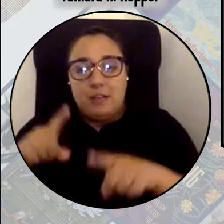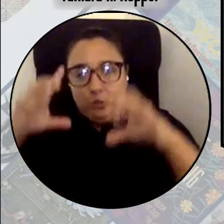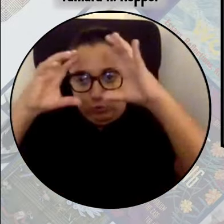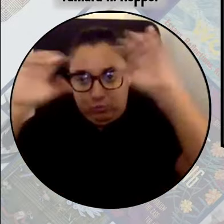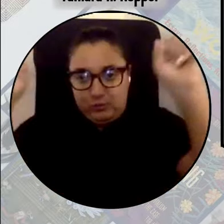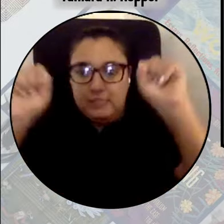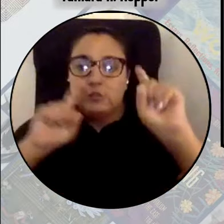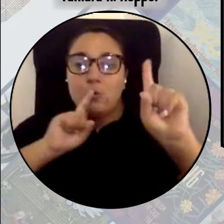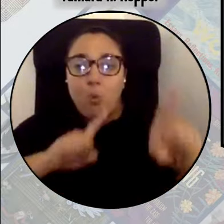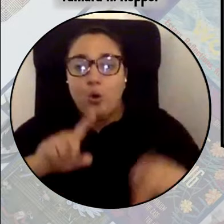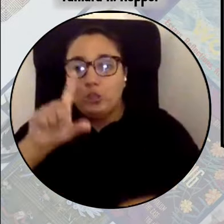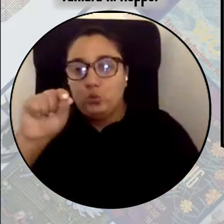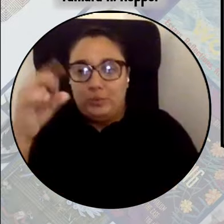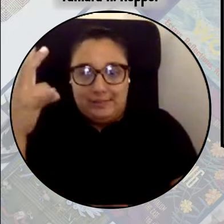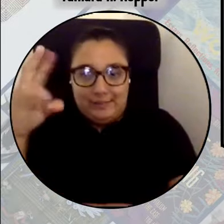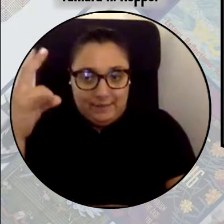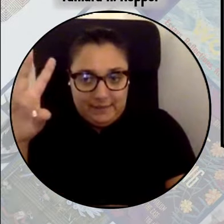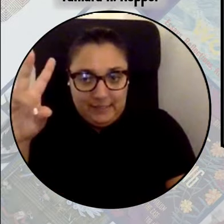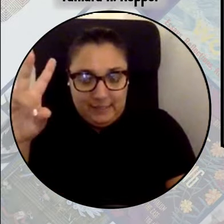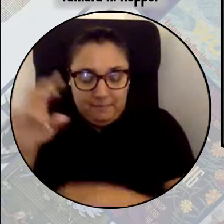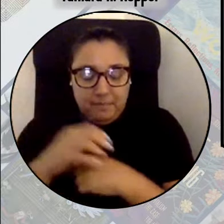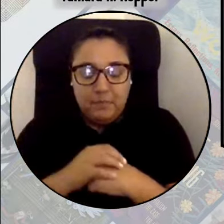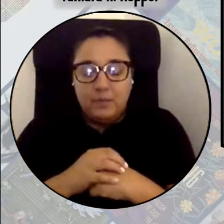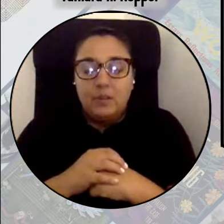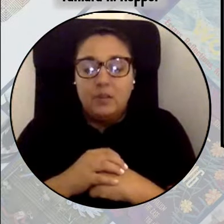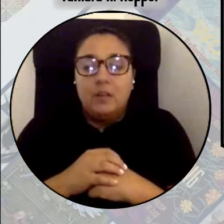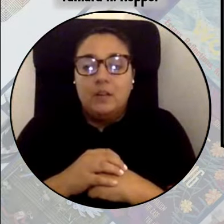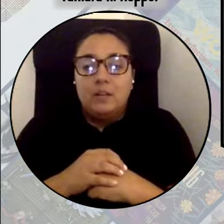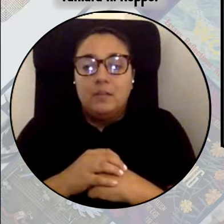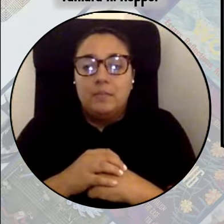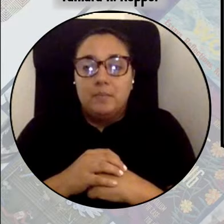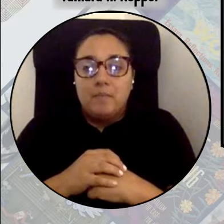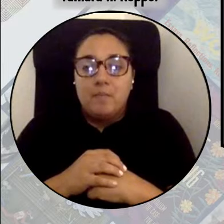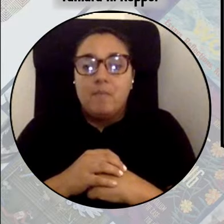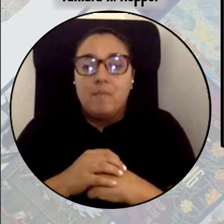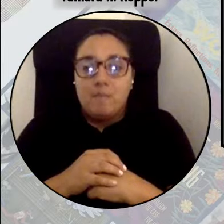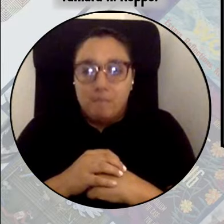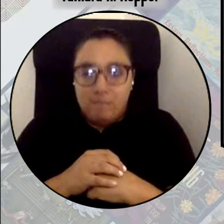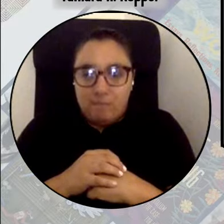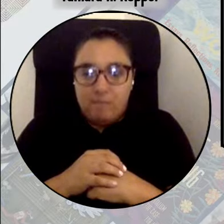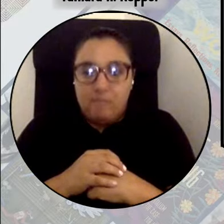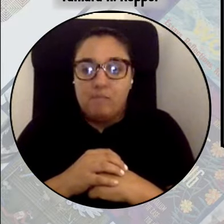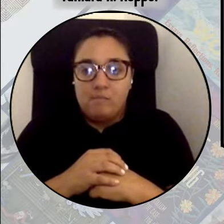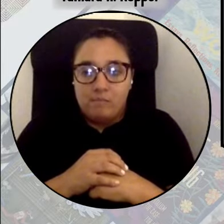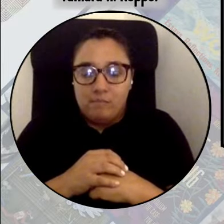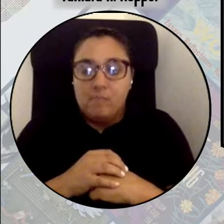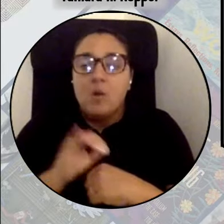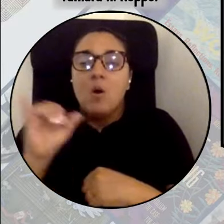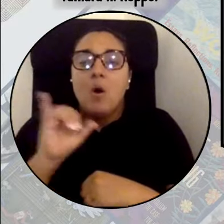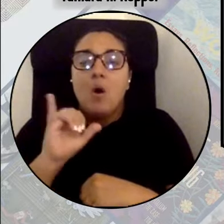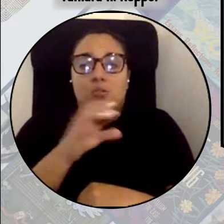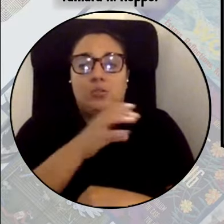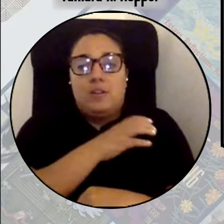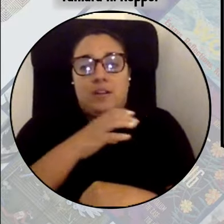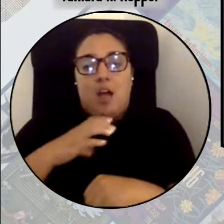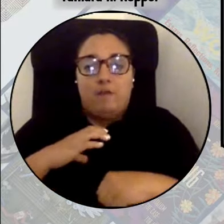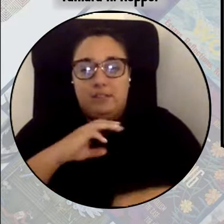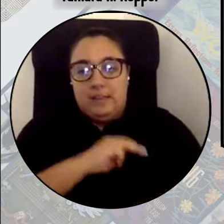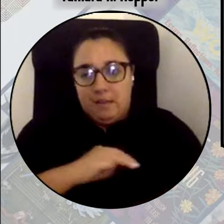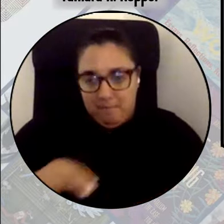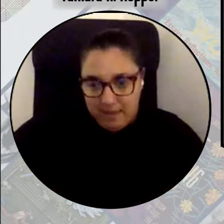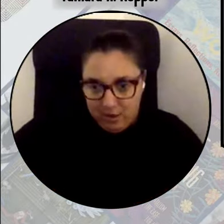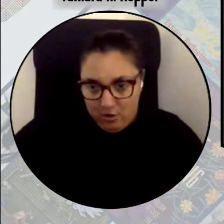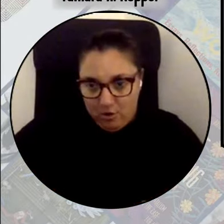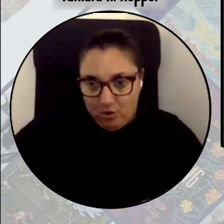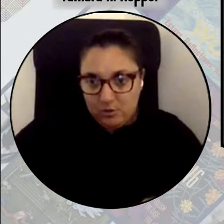2017. And this was a following joint statement by the US Conference of Mayors CEO and the Major Cities Chiefs Association